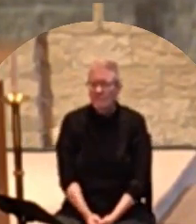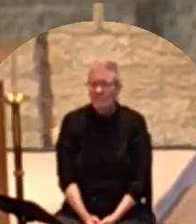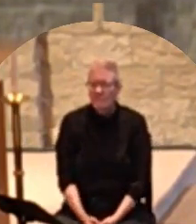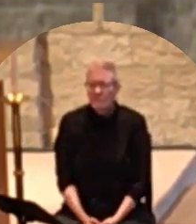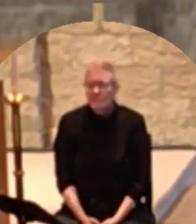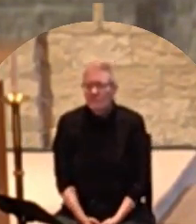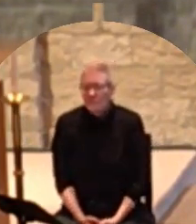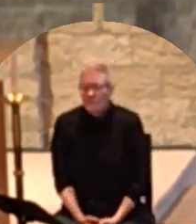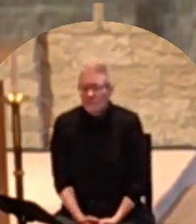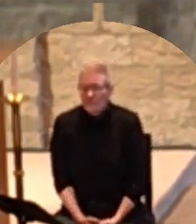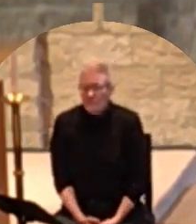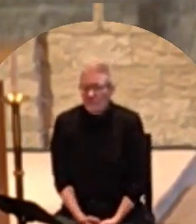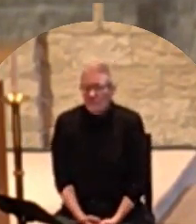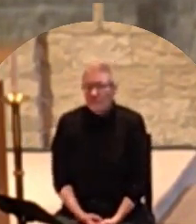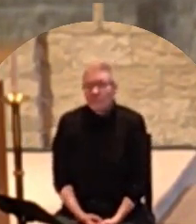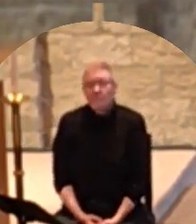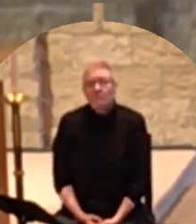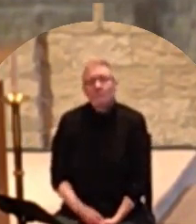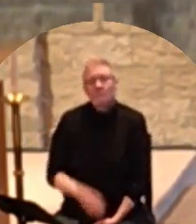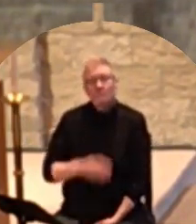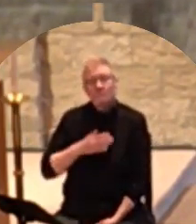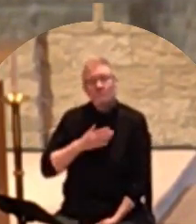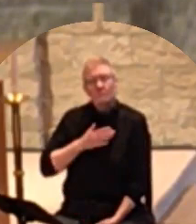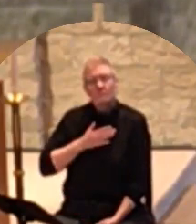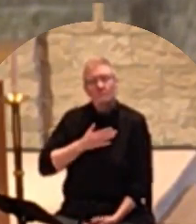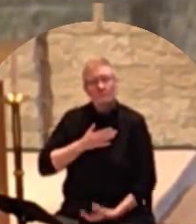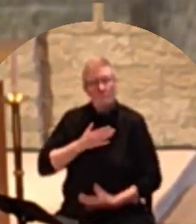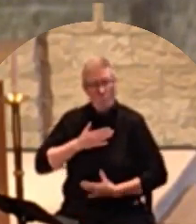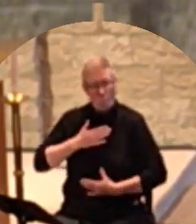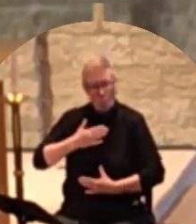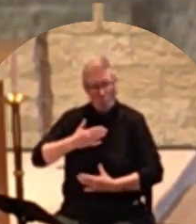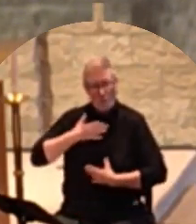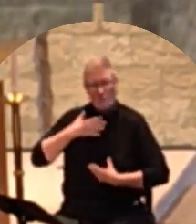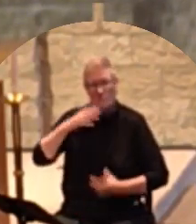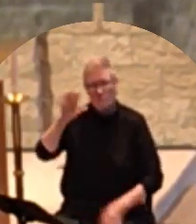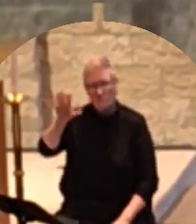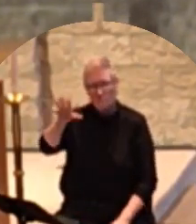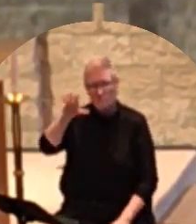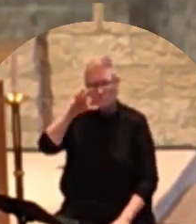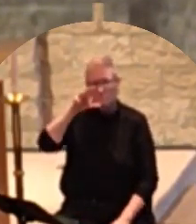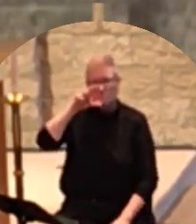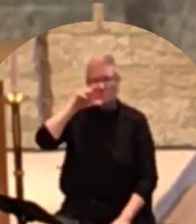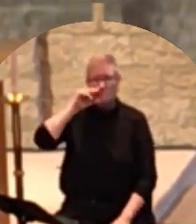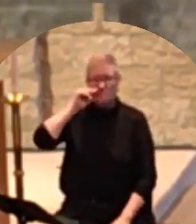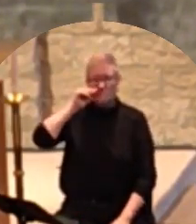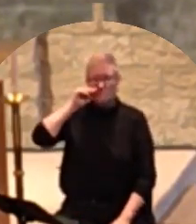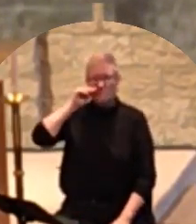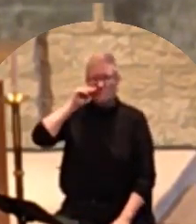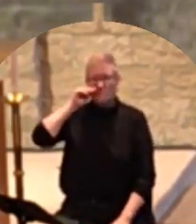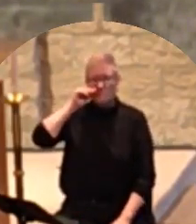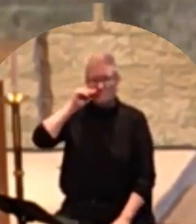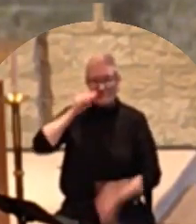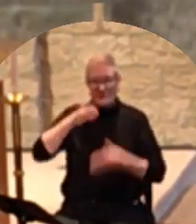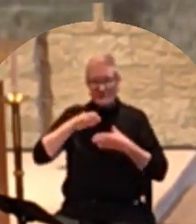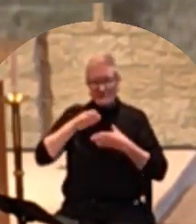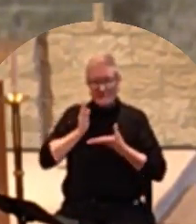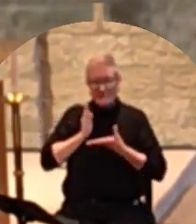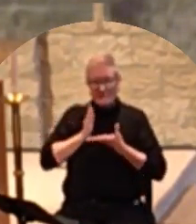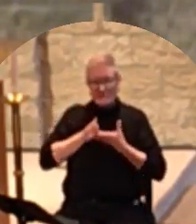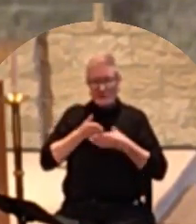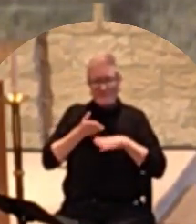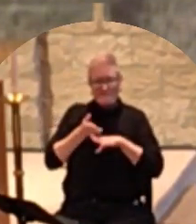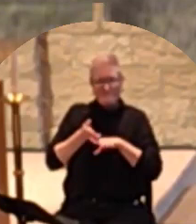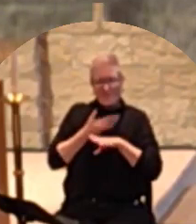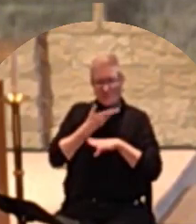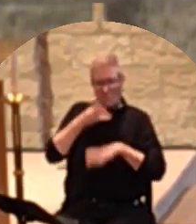I feel the inhale of my breath, and when that ends, just before that exhale,